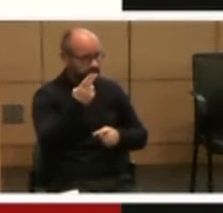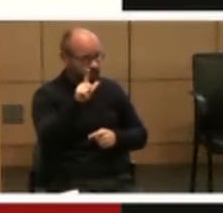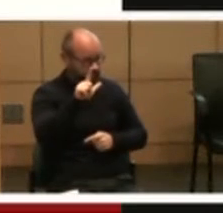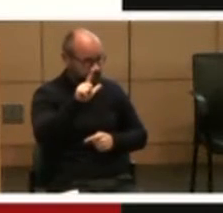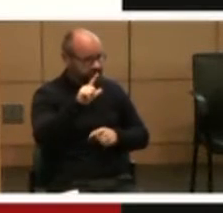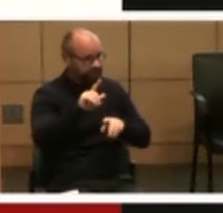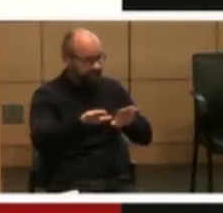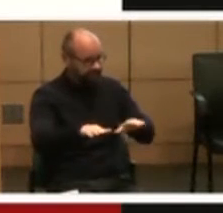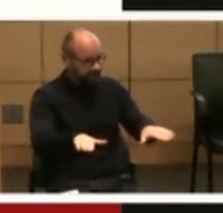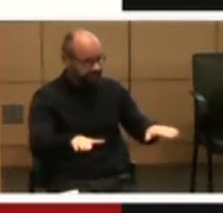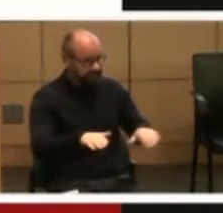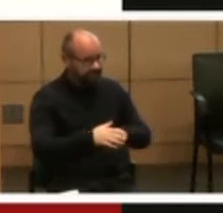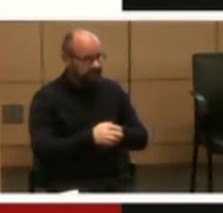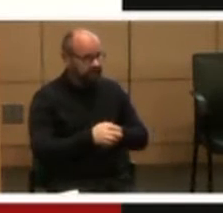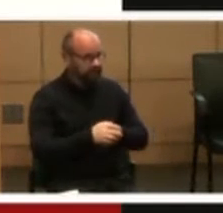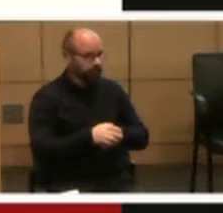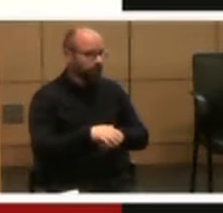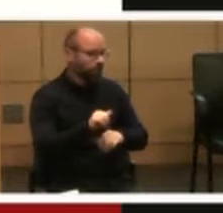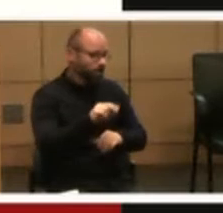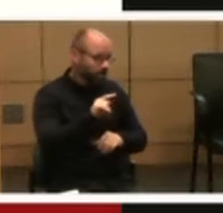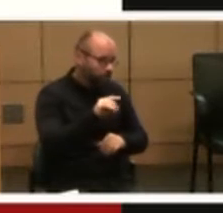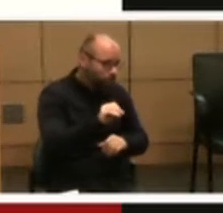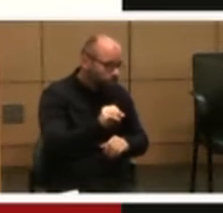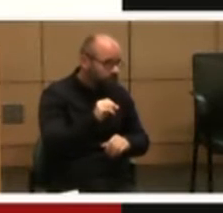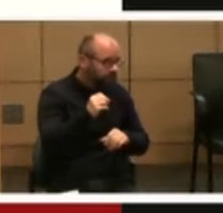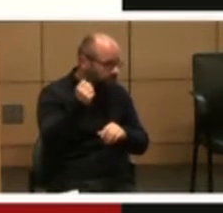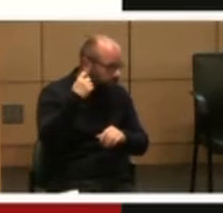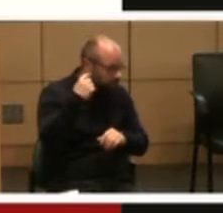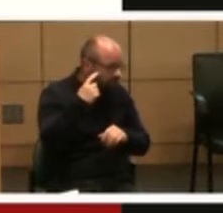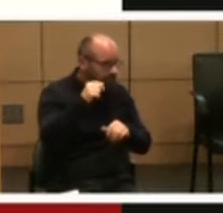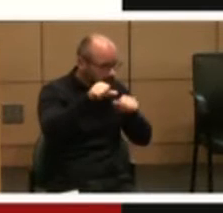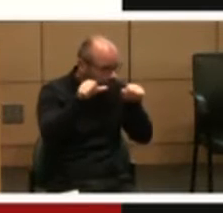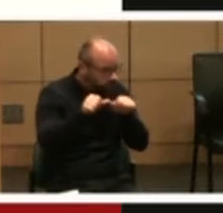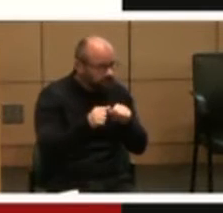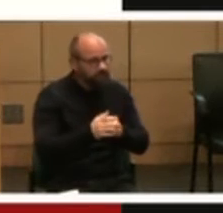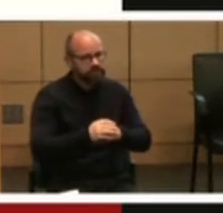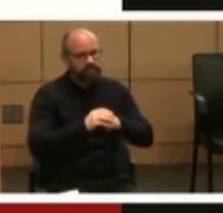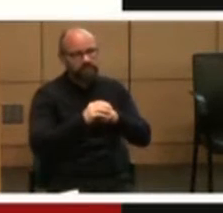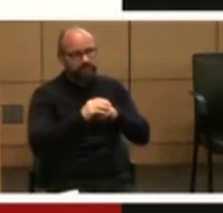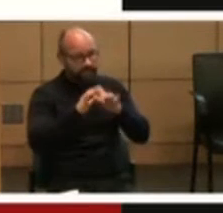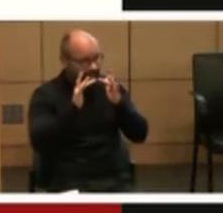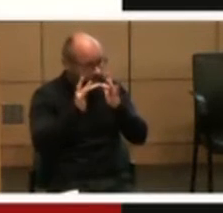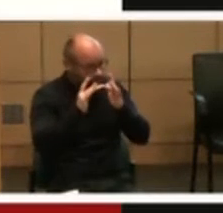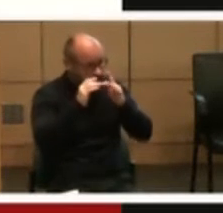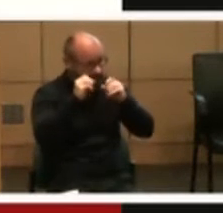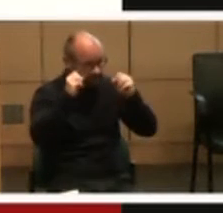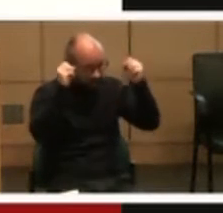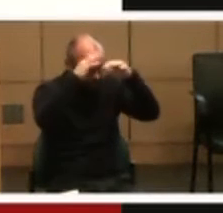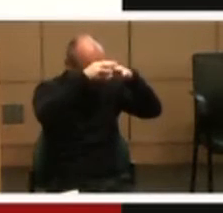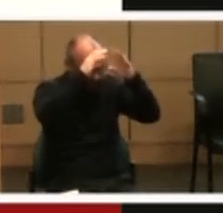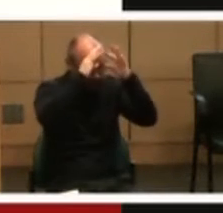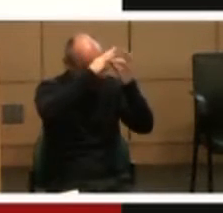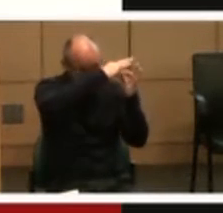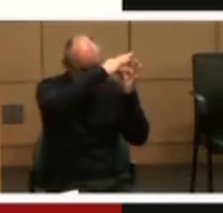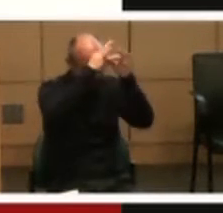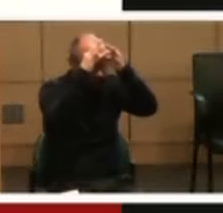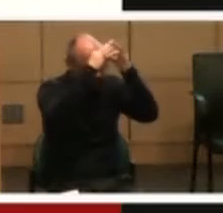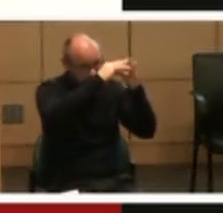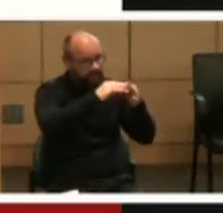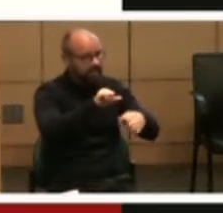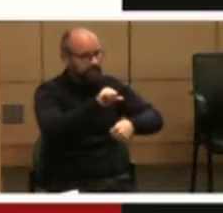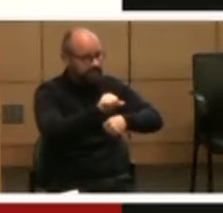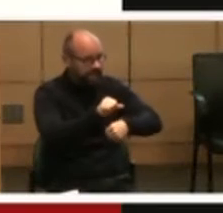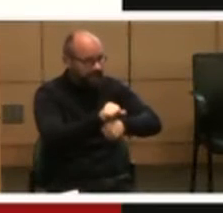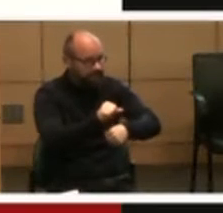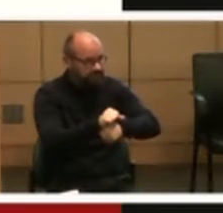auditory association areas. There were changes in networks associated with tasks, language processing, and working memory. So those are